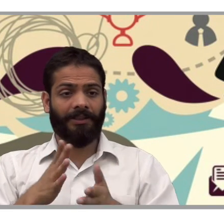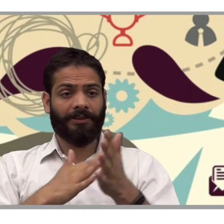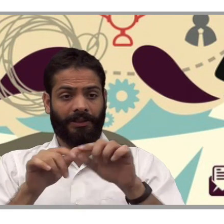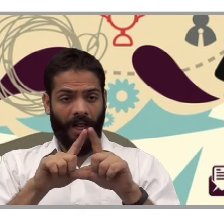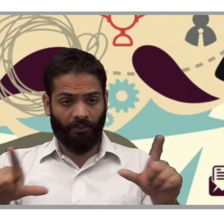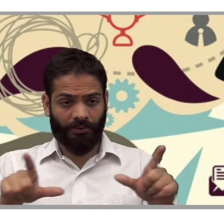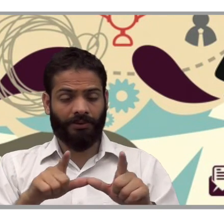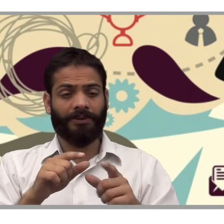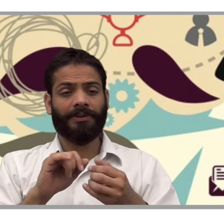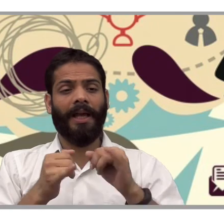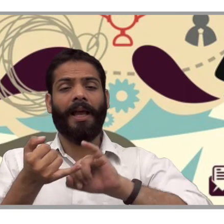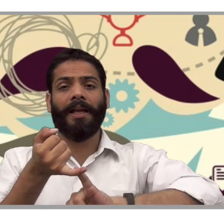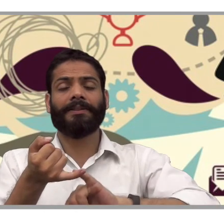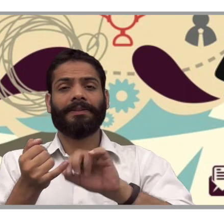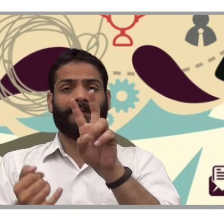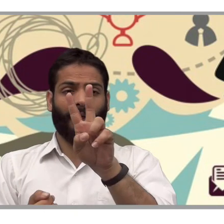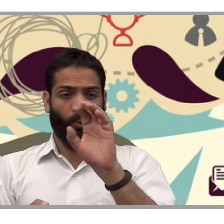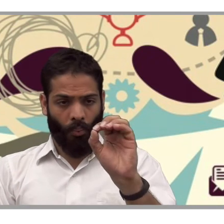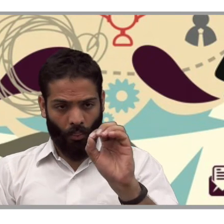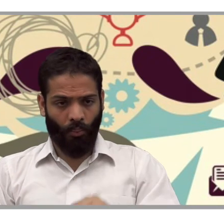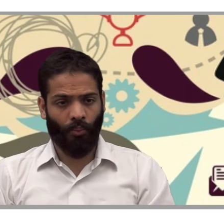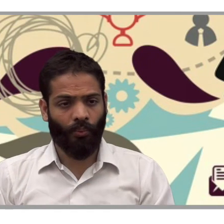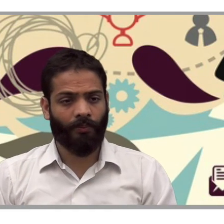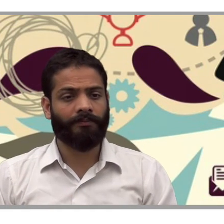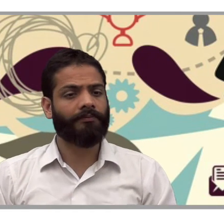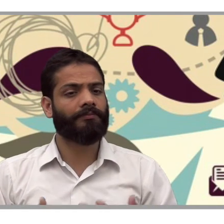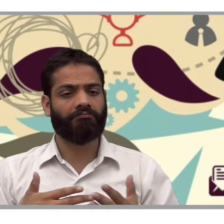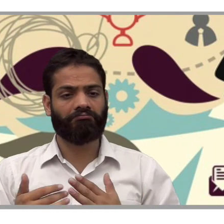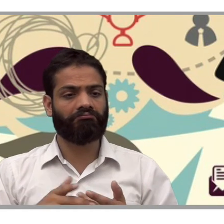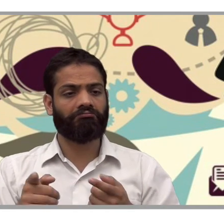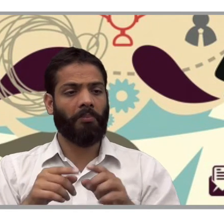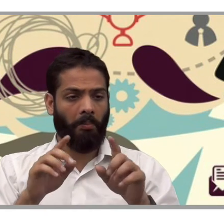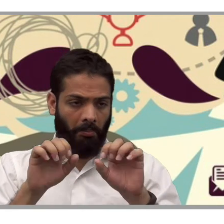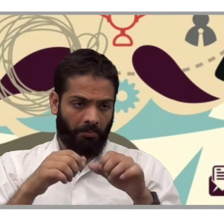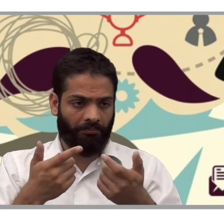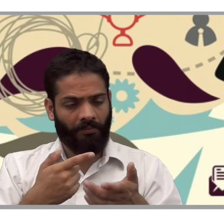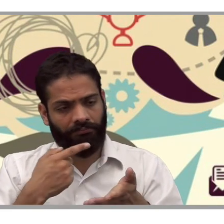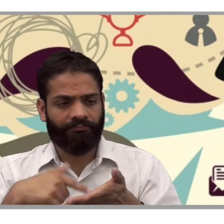sandwich because the object gets sandwiched between two verbs.